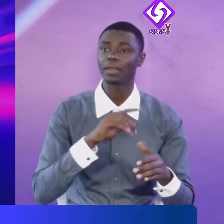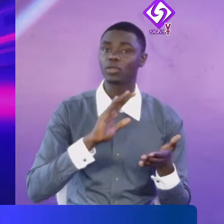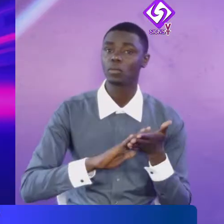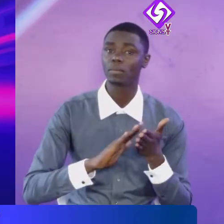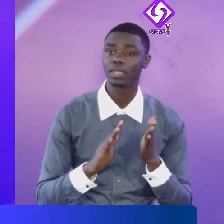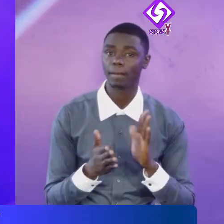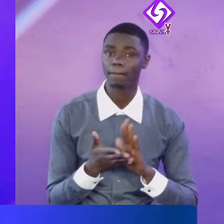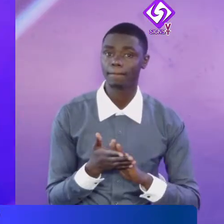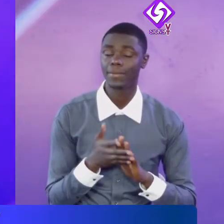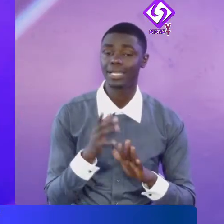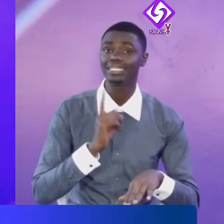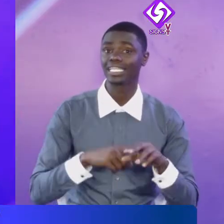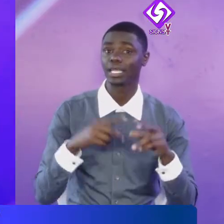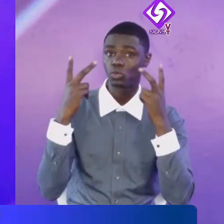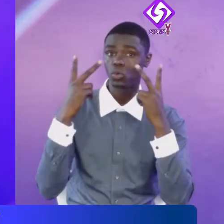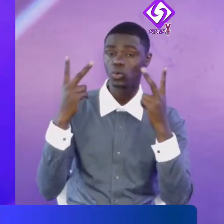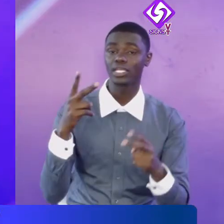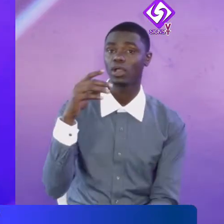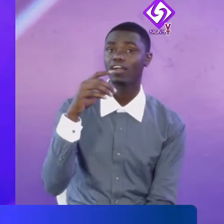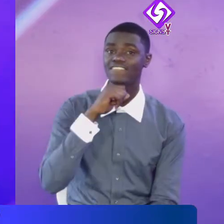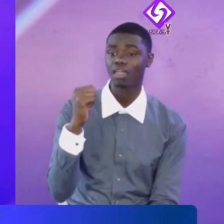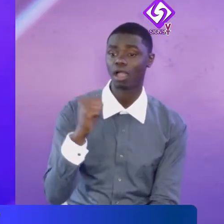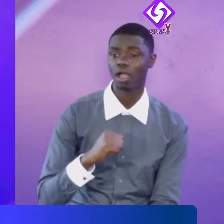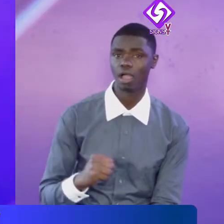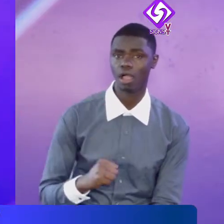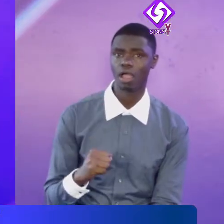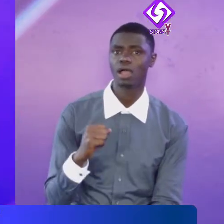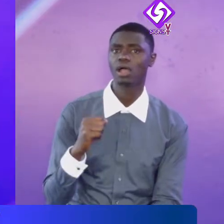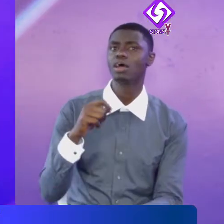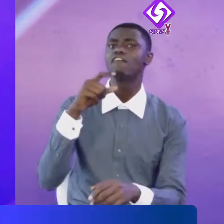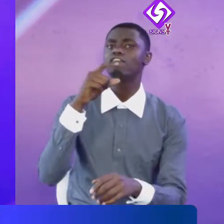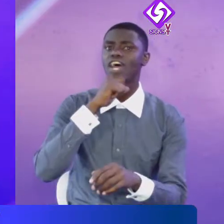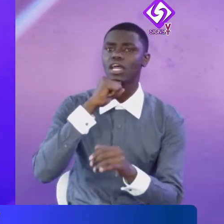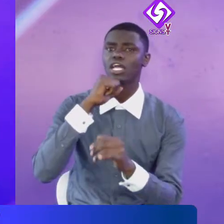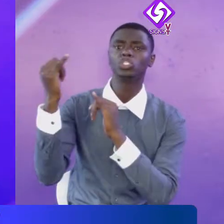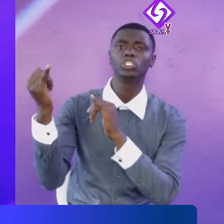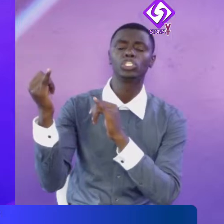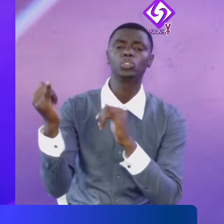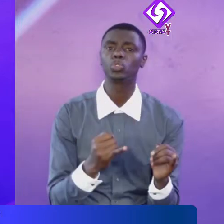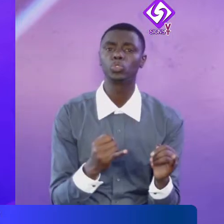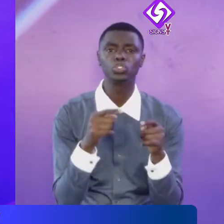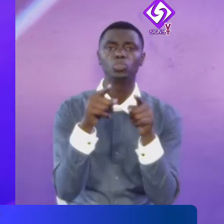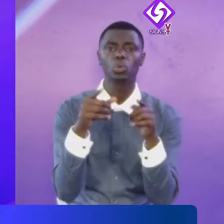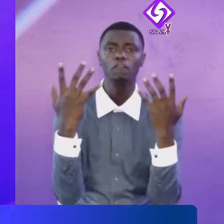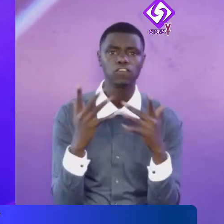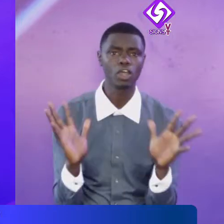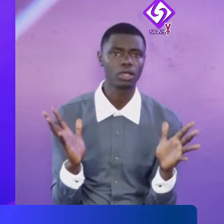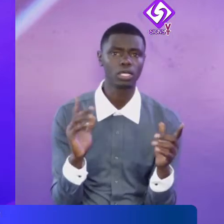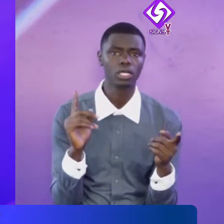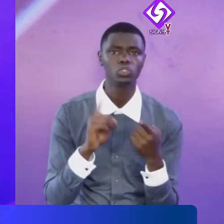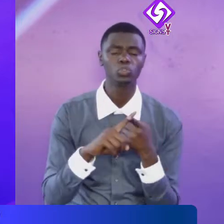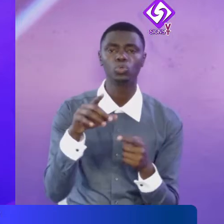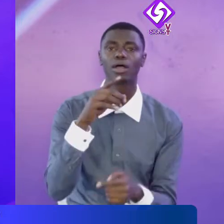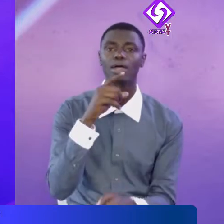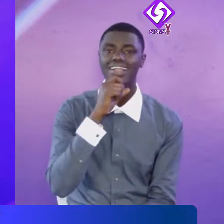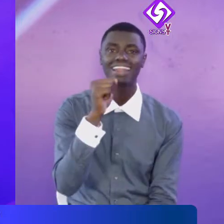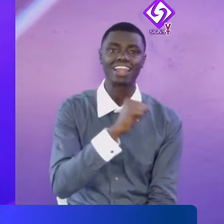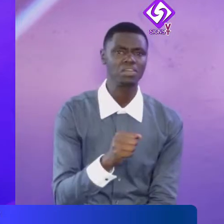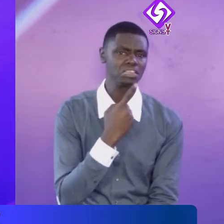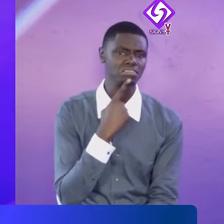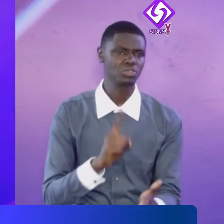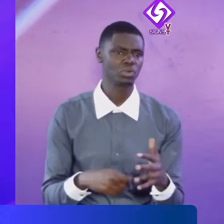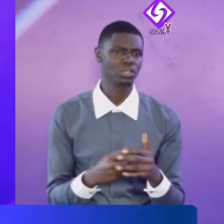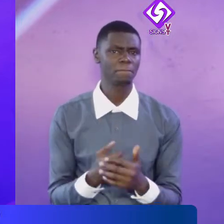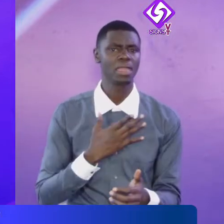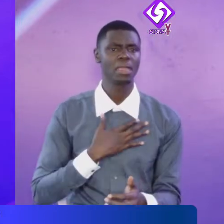you look at your grandfather, when your father introduced you to your grandfather, he says that